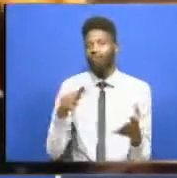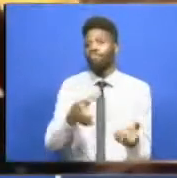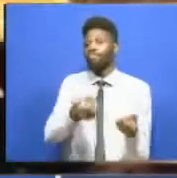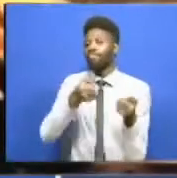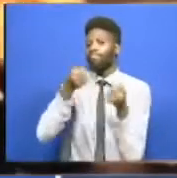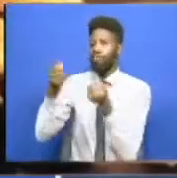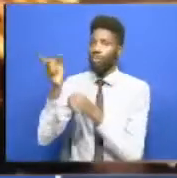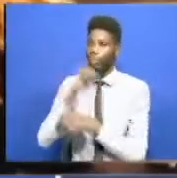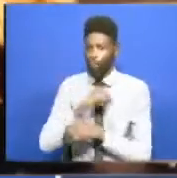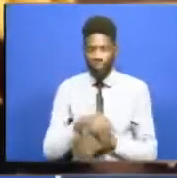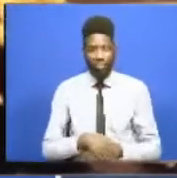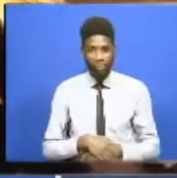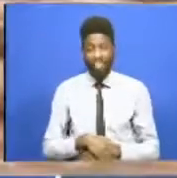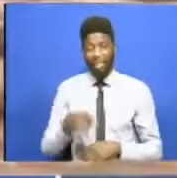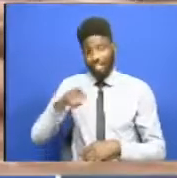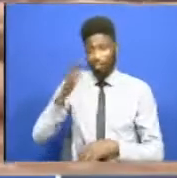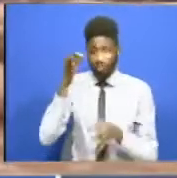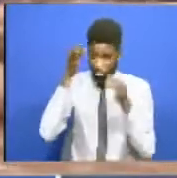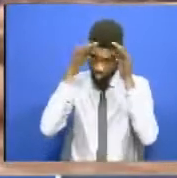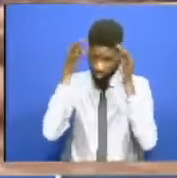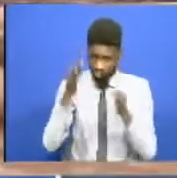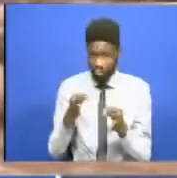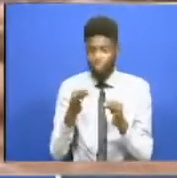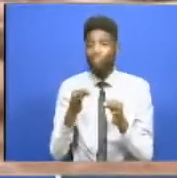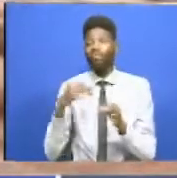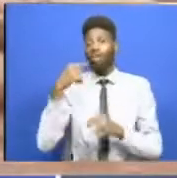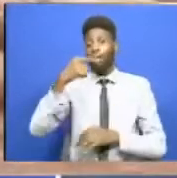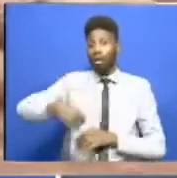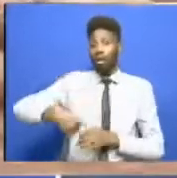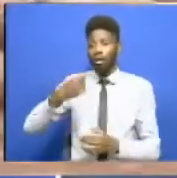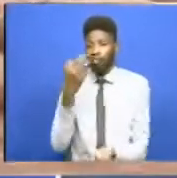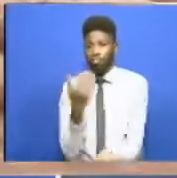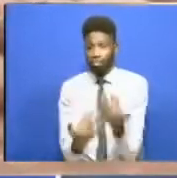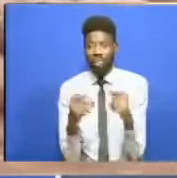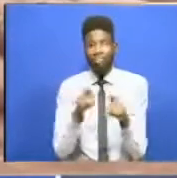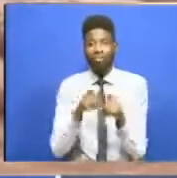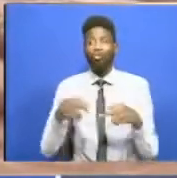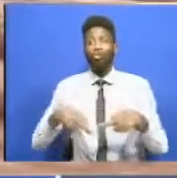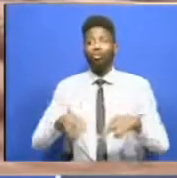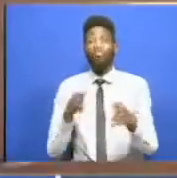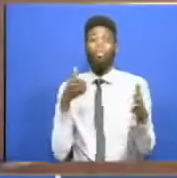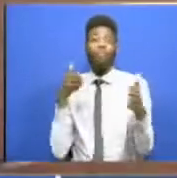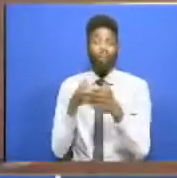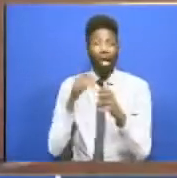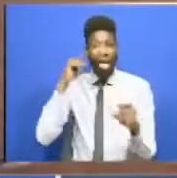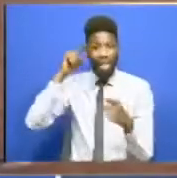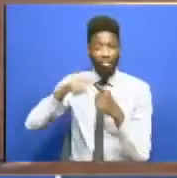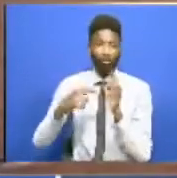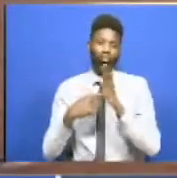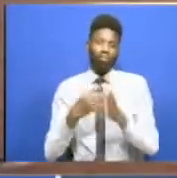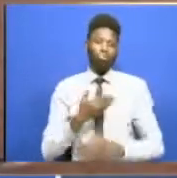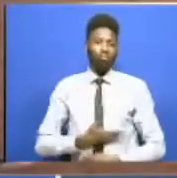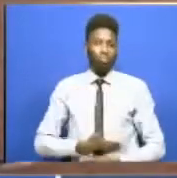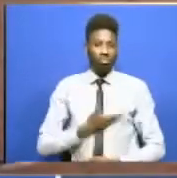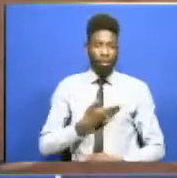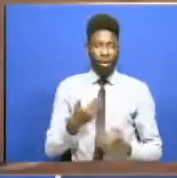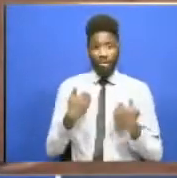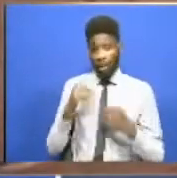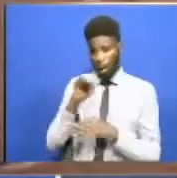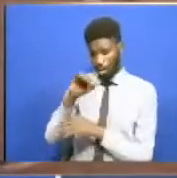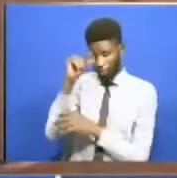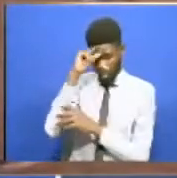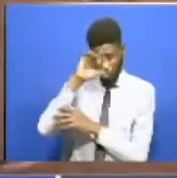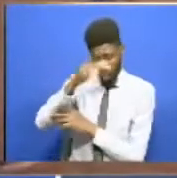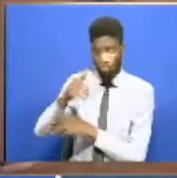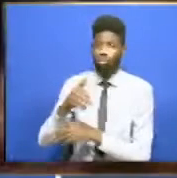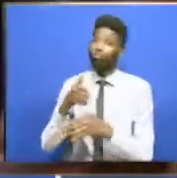The traders burned tires and barricaded a road leading to the market as a show of their anger. They appealed to the county government to stop harassing